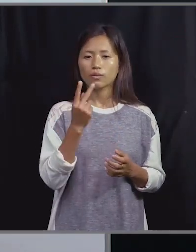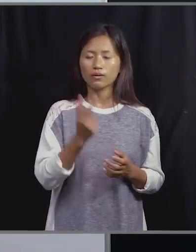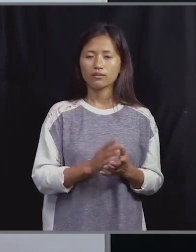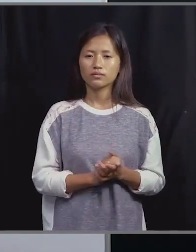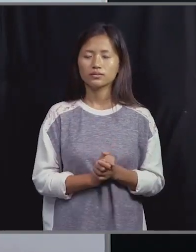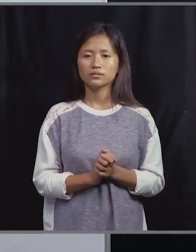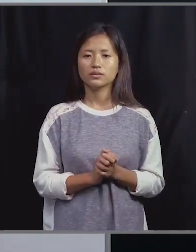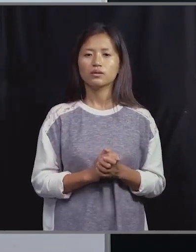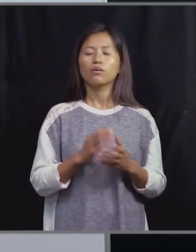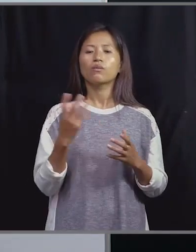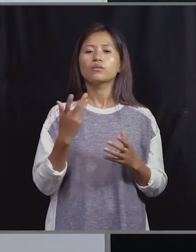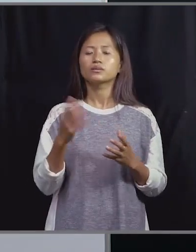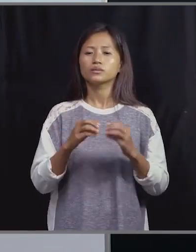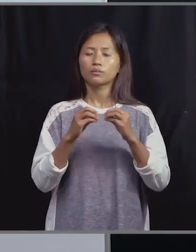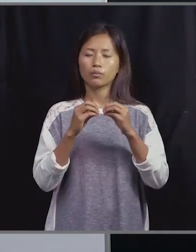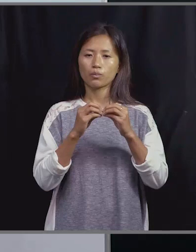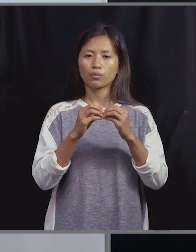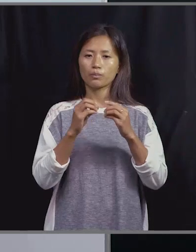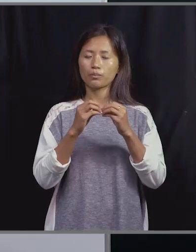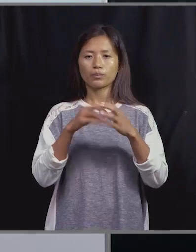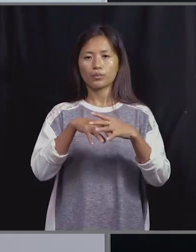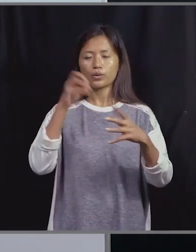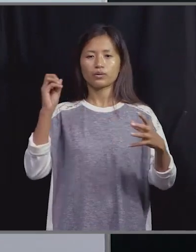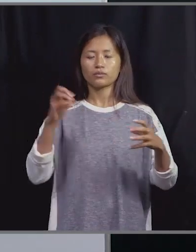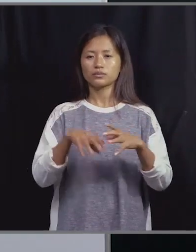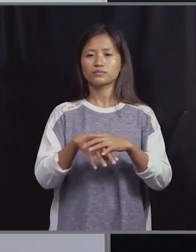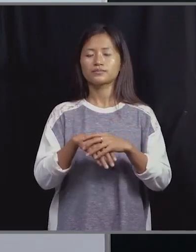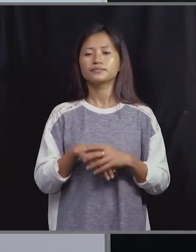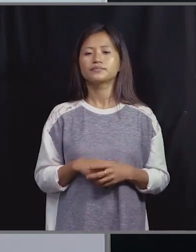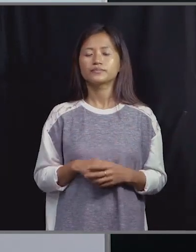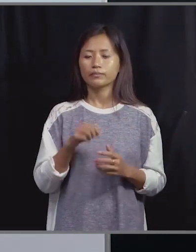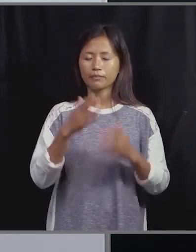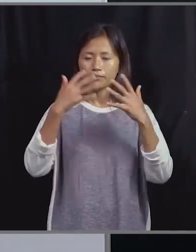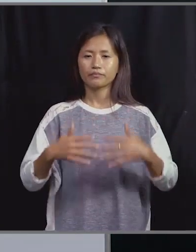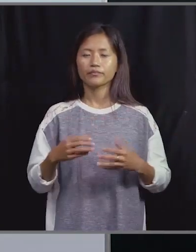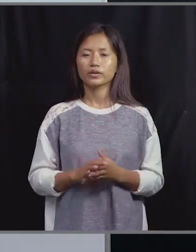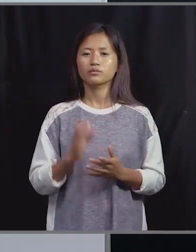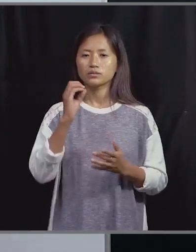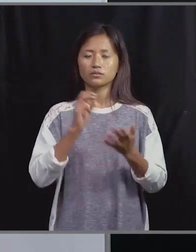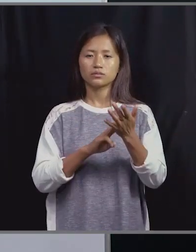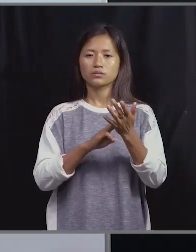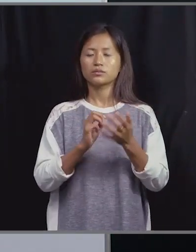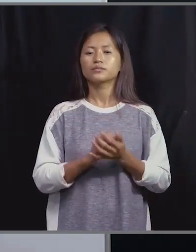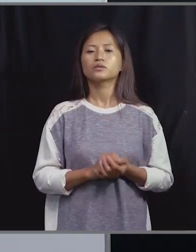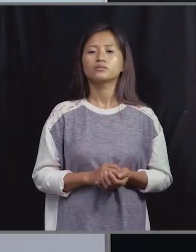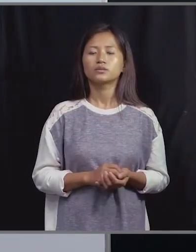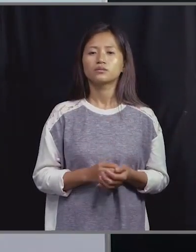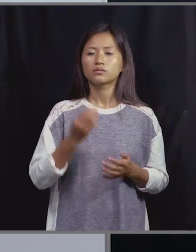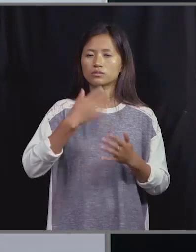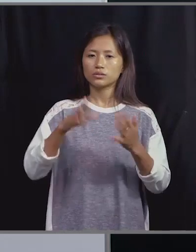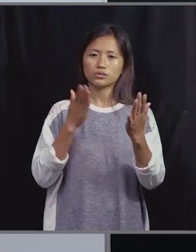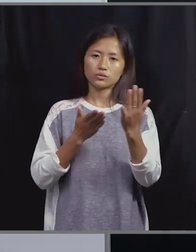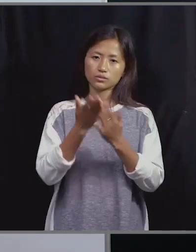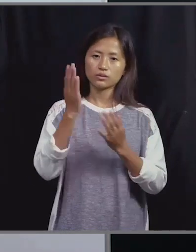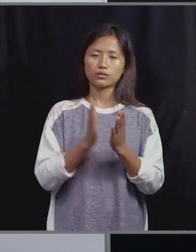did the Deccan Riot broke out. So the body of this Deccan Riot Commission, after going through a